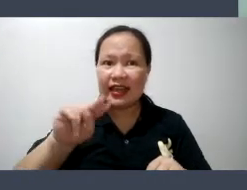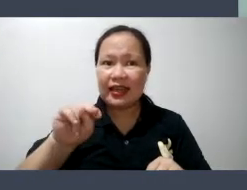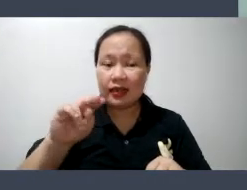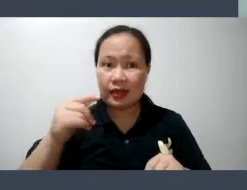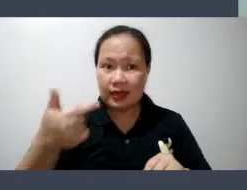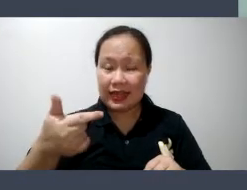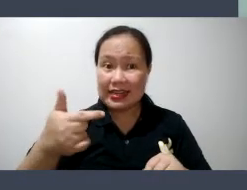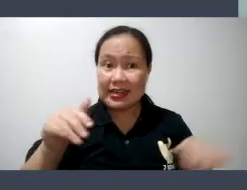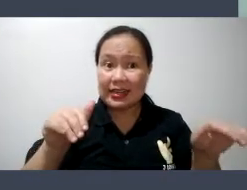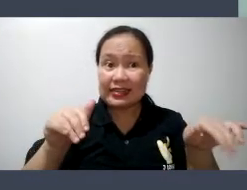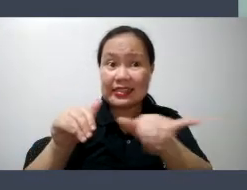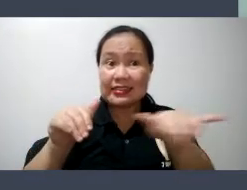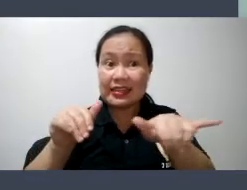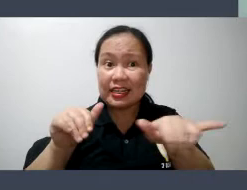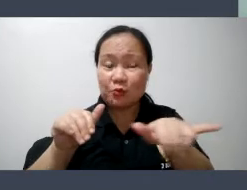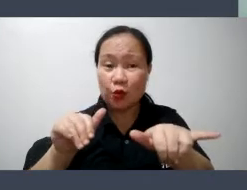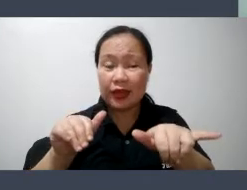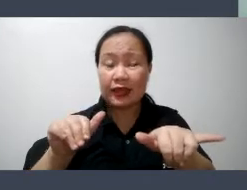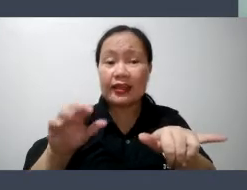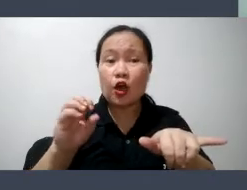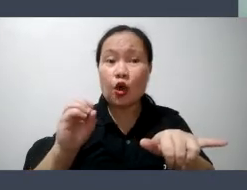objects.